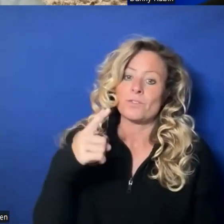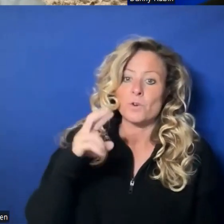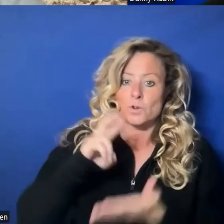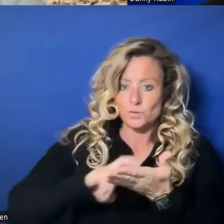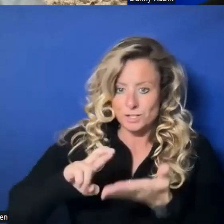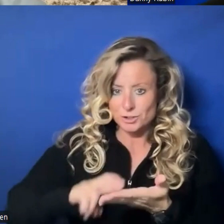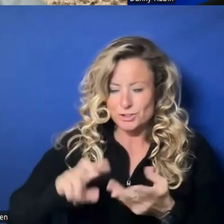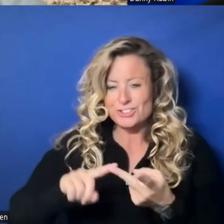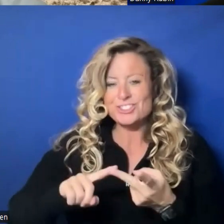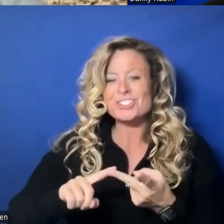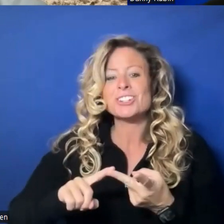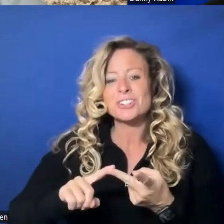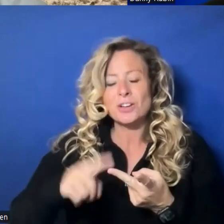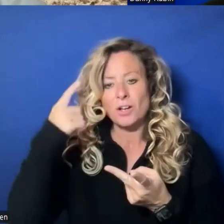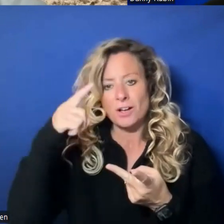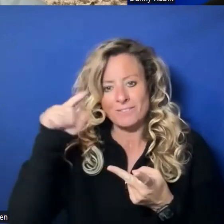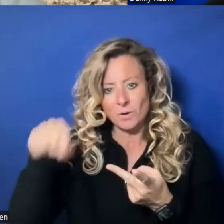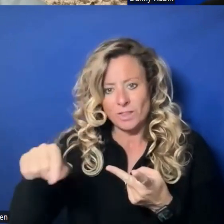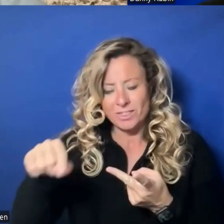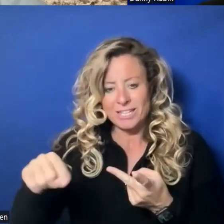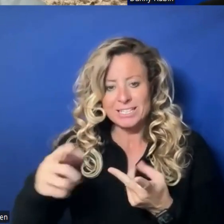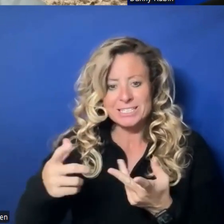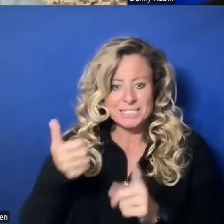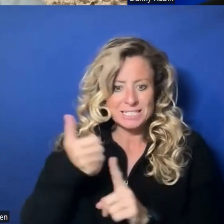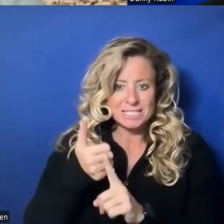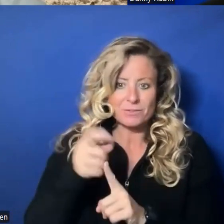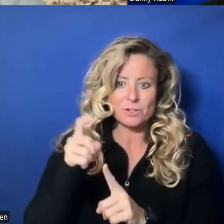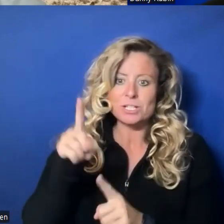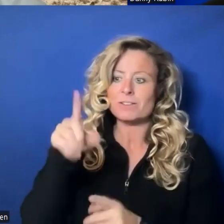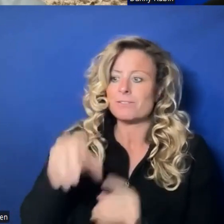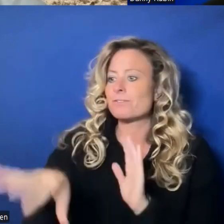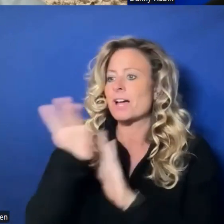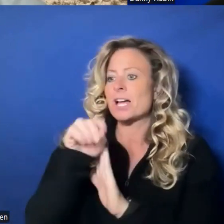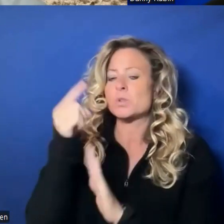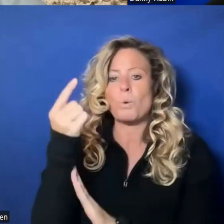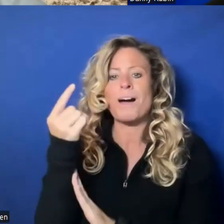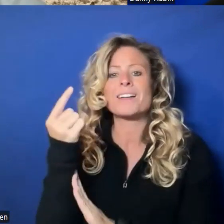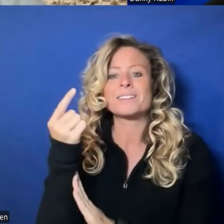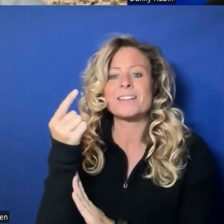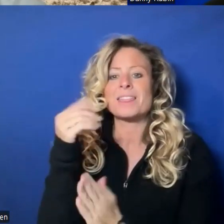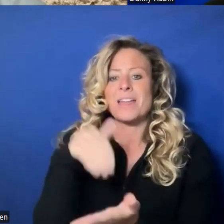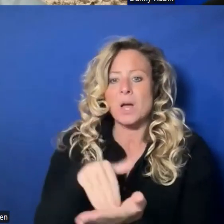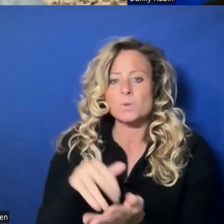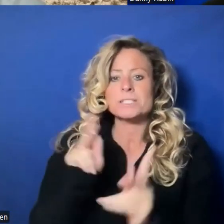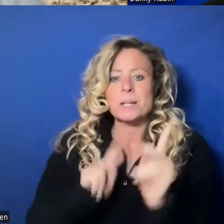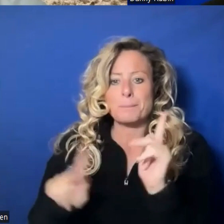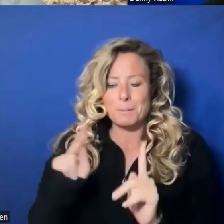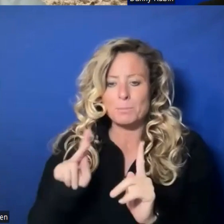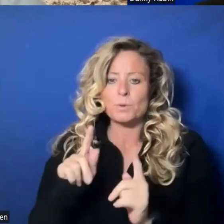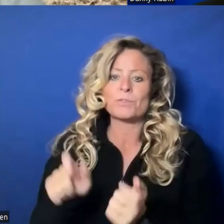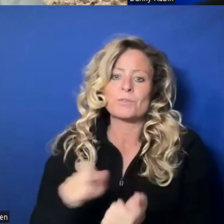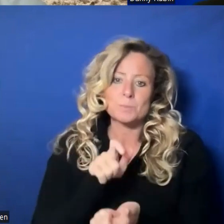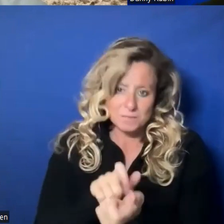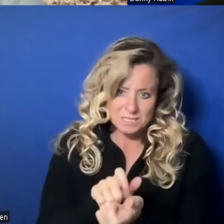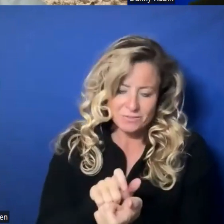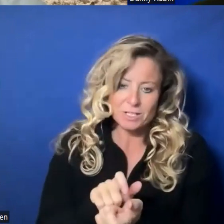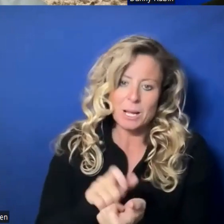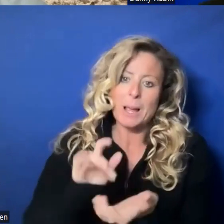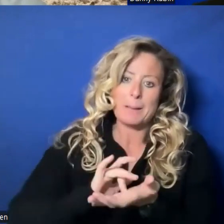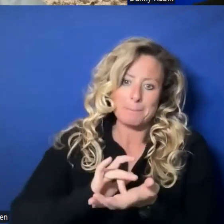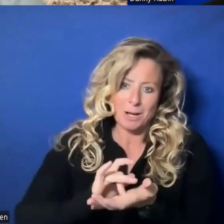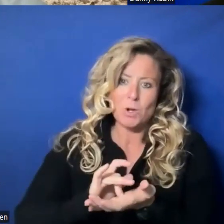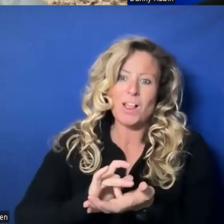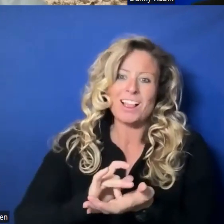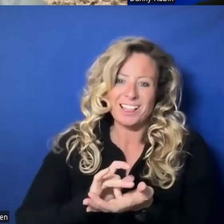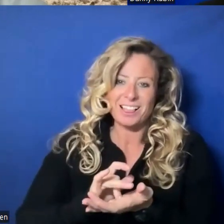trial, you need to find, let's say, 1,000 people that have a very specific medical